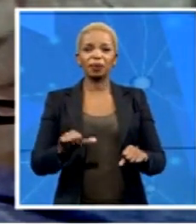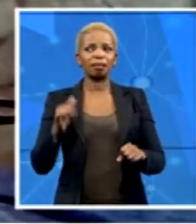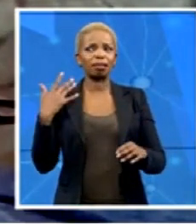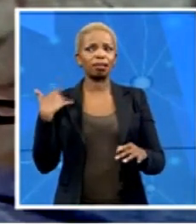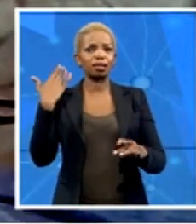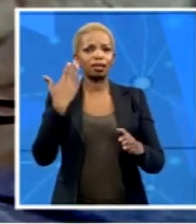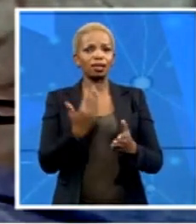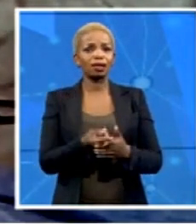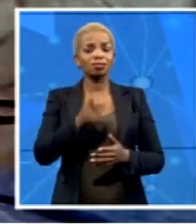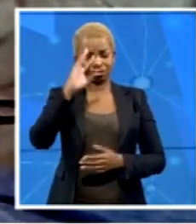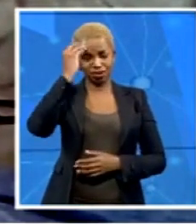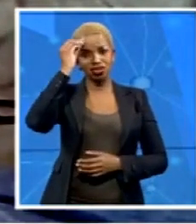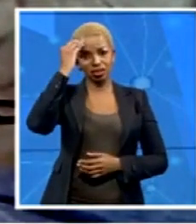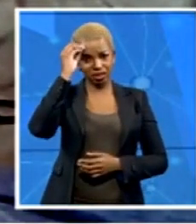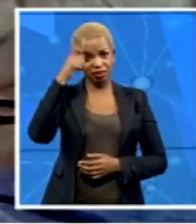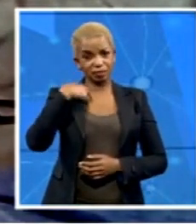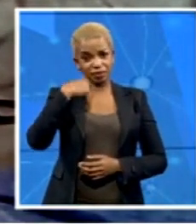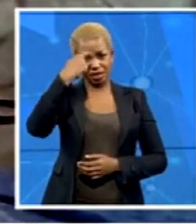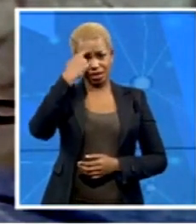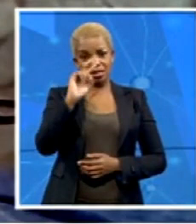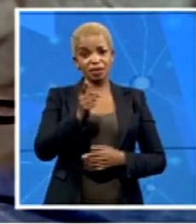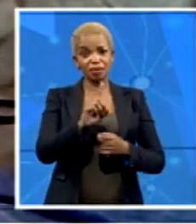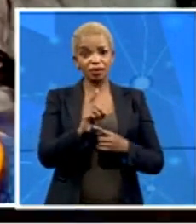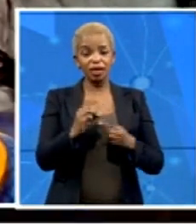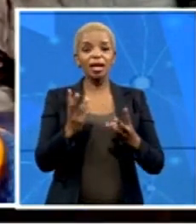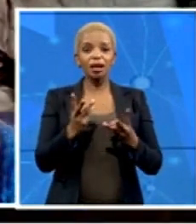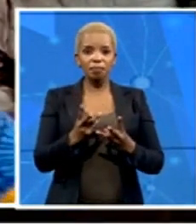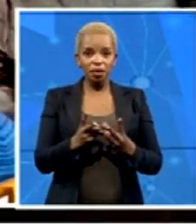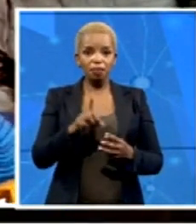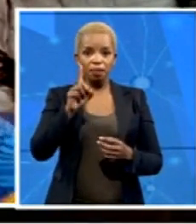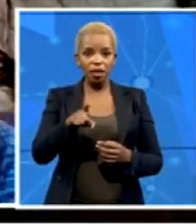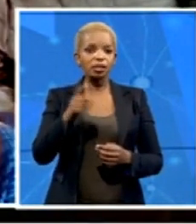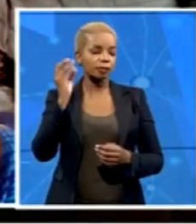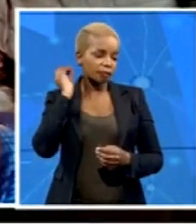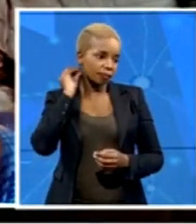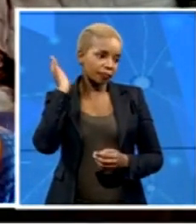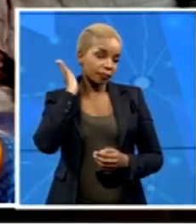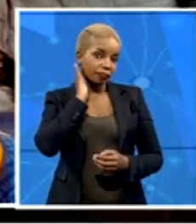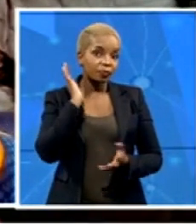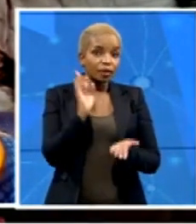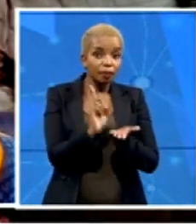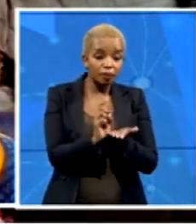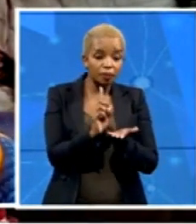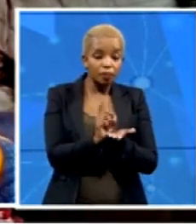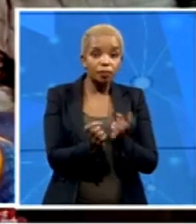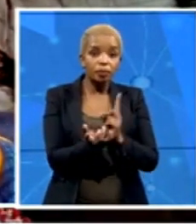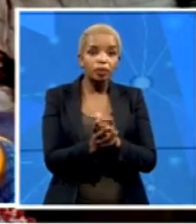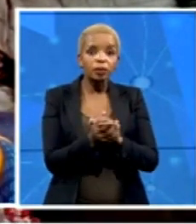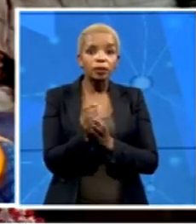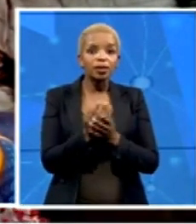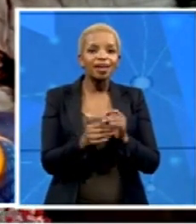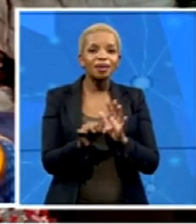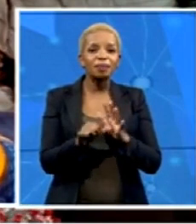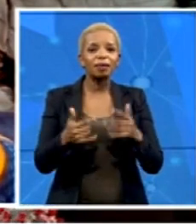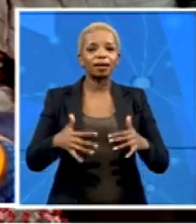fact that sanitization is so important. Because, the advice is that soap and water is just fine. If you need sanitizers, if you don't